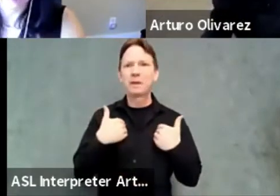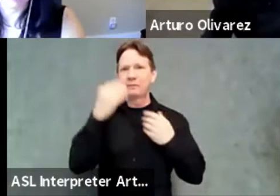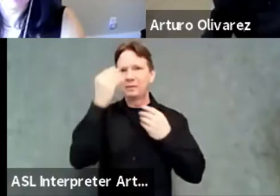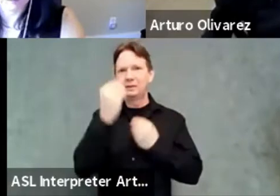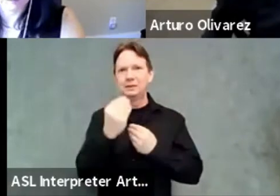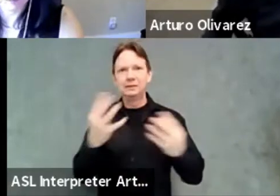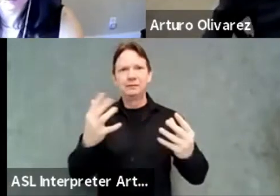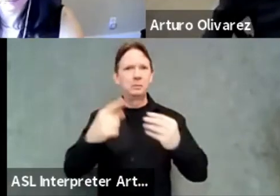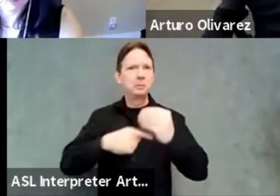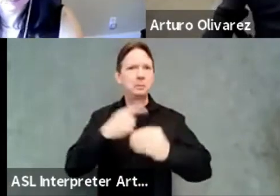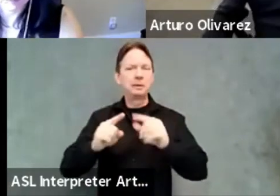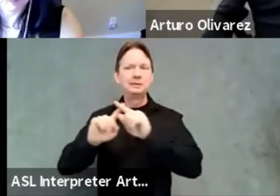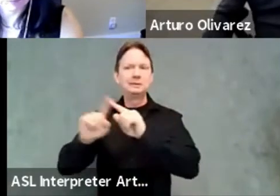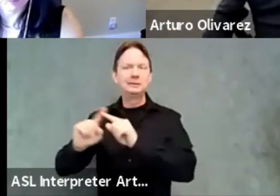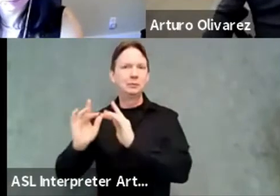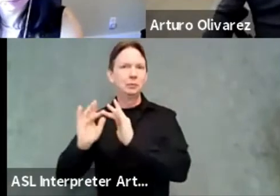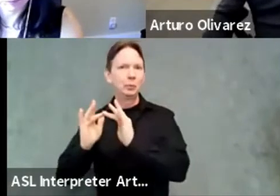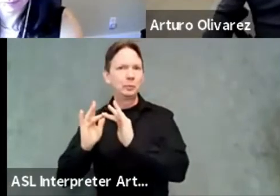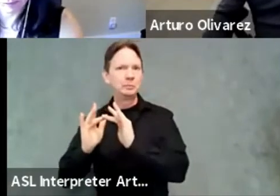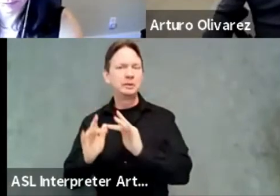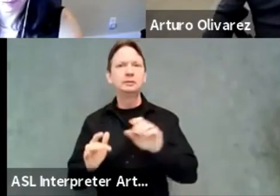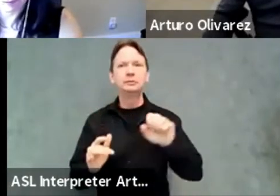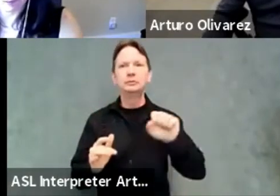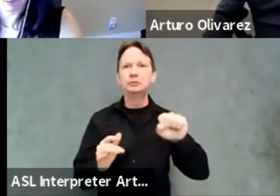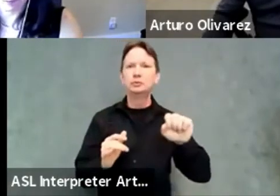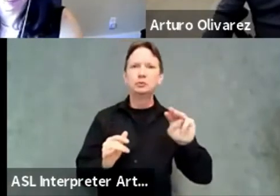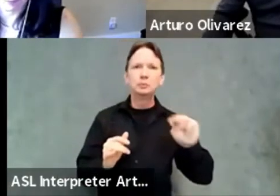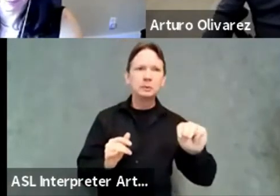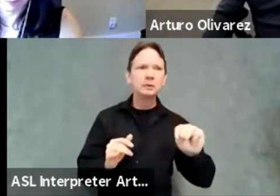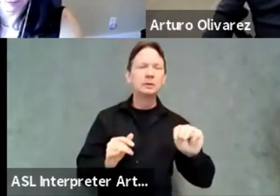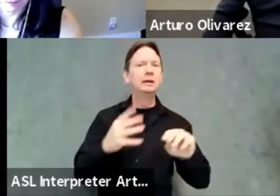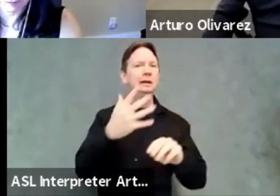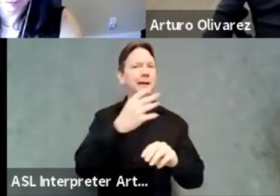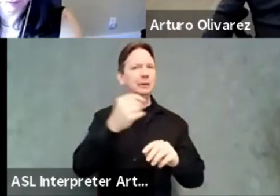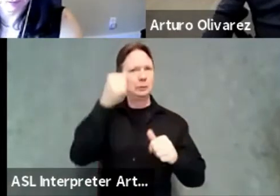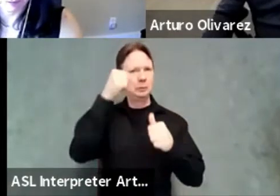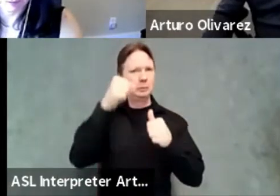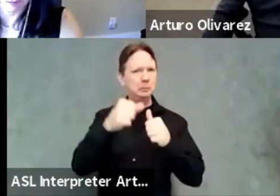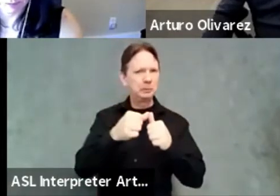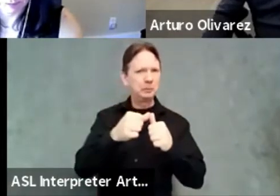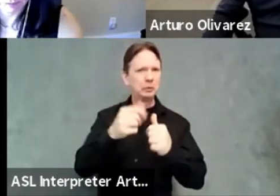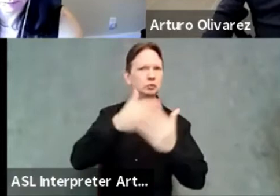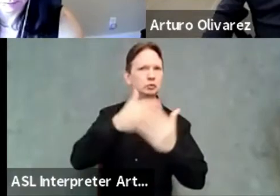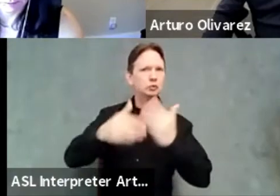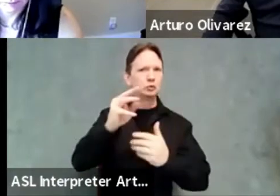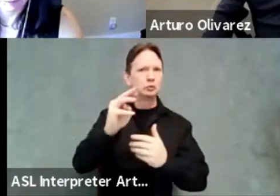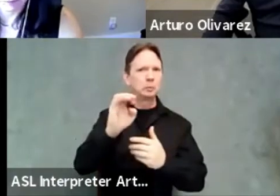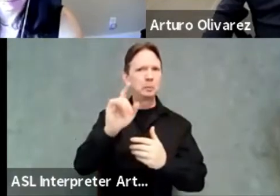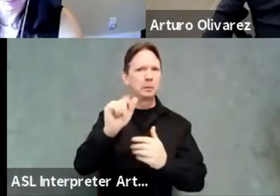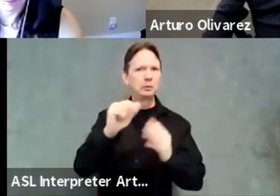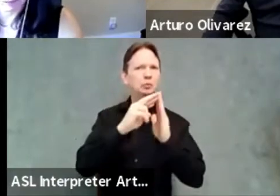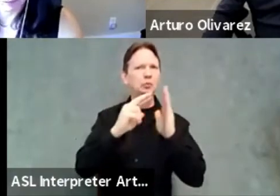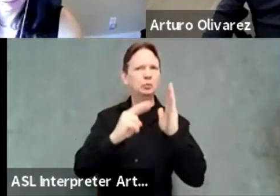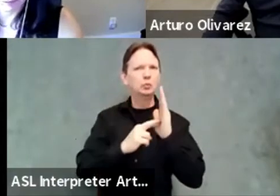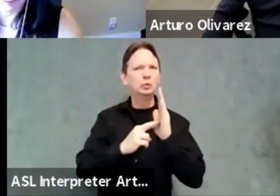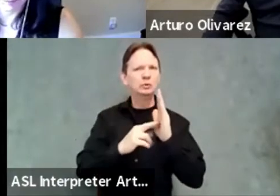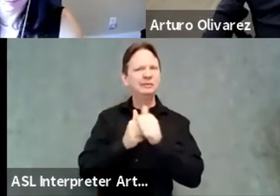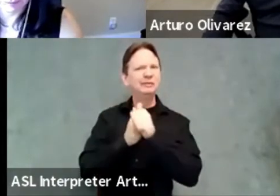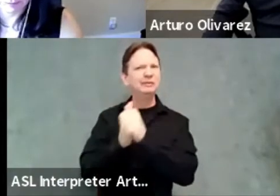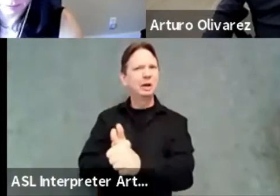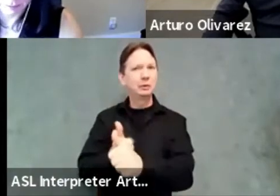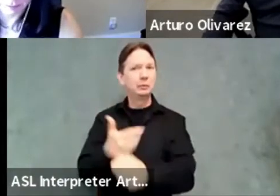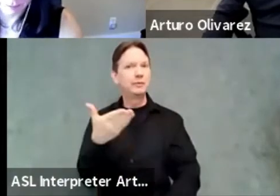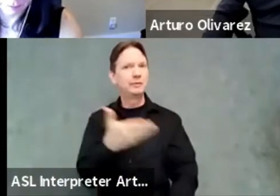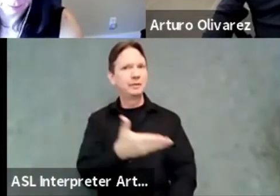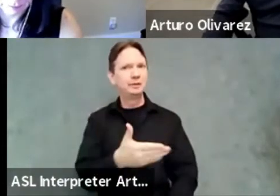media, including that social media guidelines and best practices document I mentioned. Here's the petition for an AERA